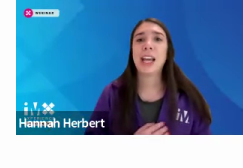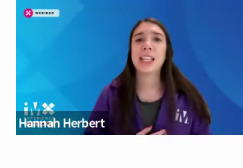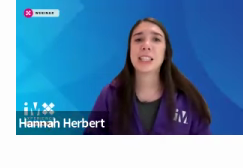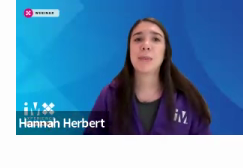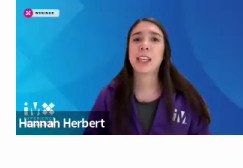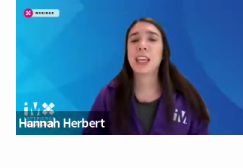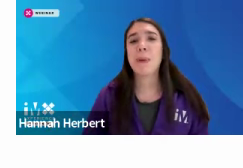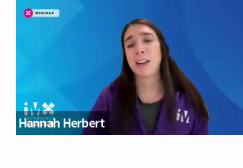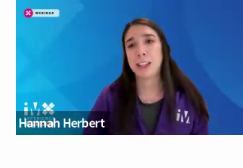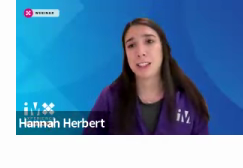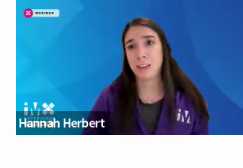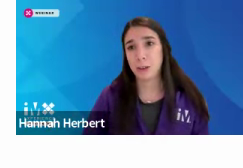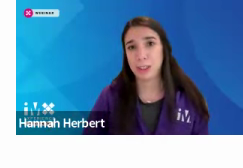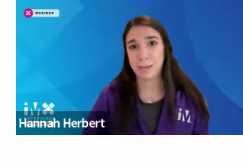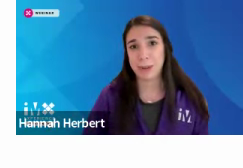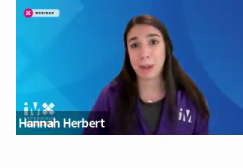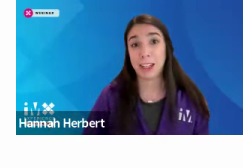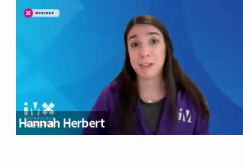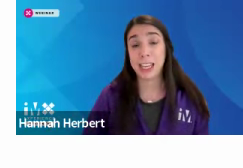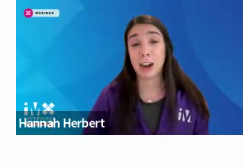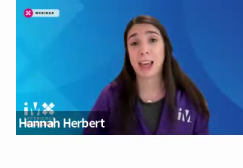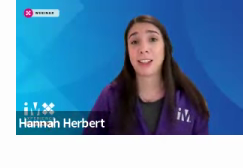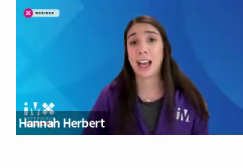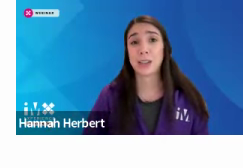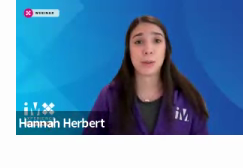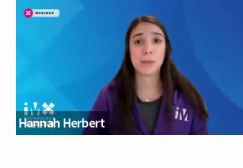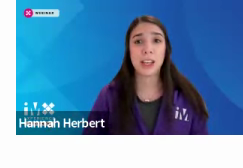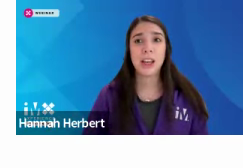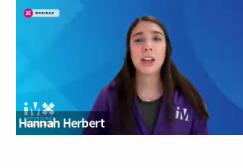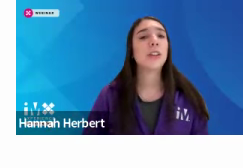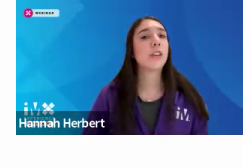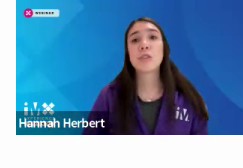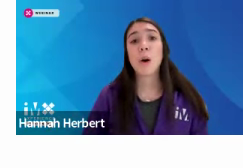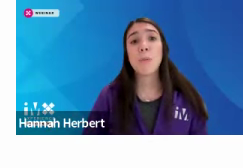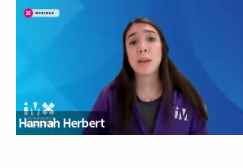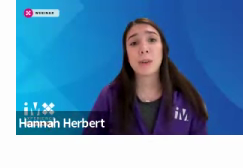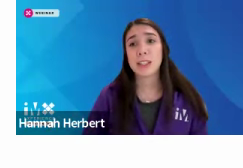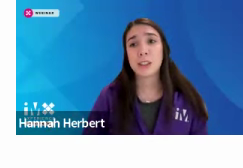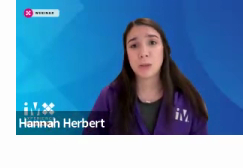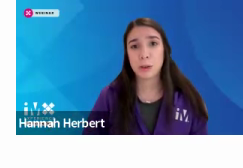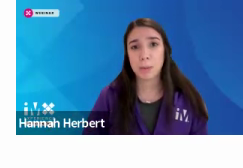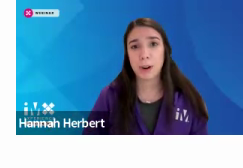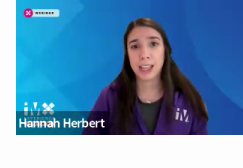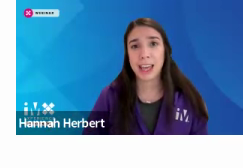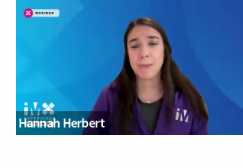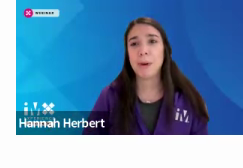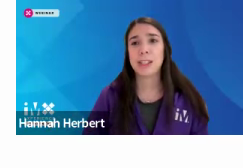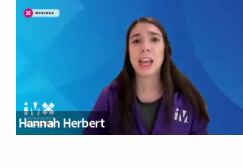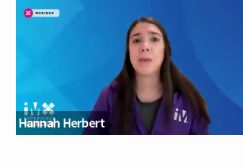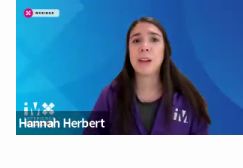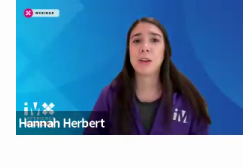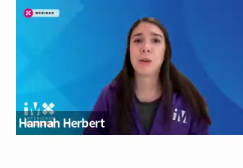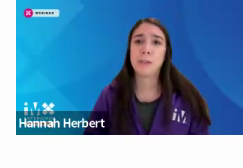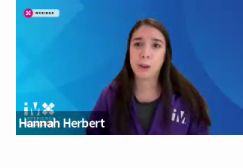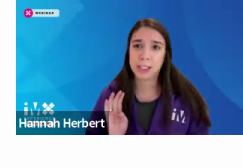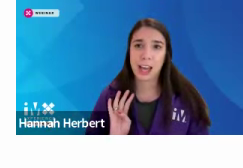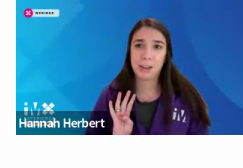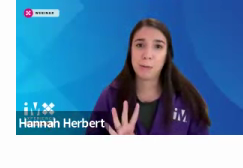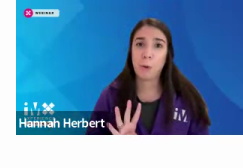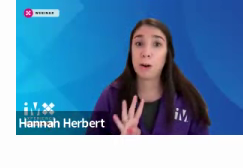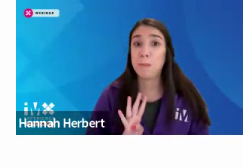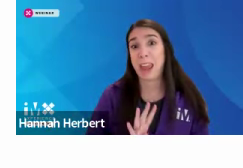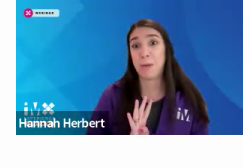Now we're going to highlight some of the key benefits of using manipulatives in our math classrooms. There are so many reasons to incorporate them, but today we are going to